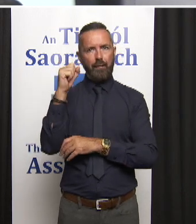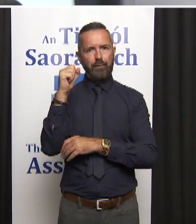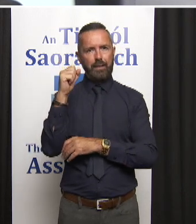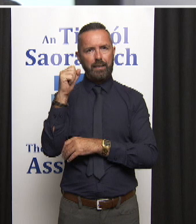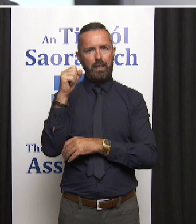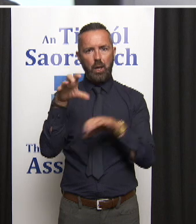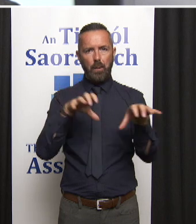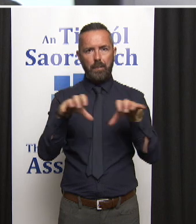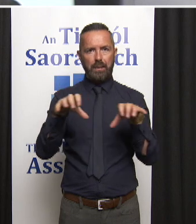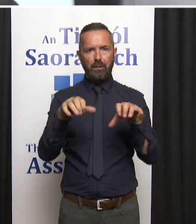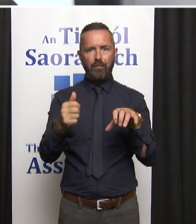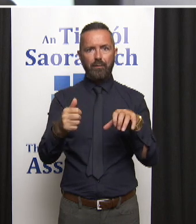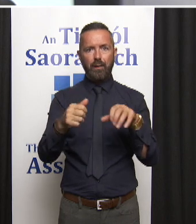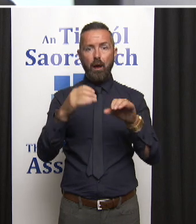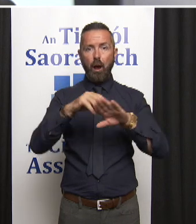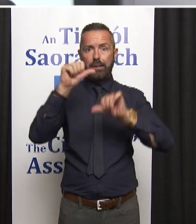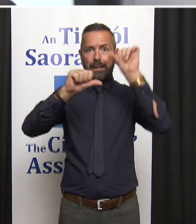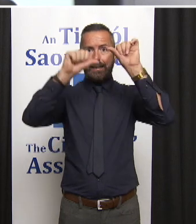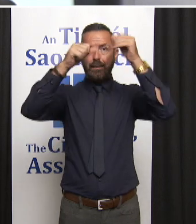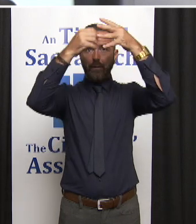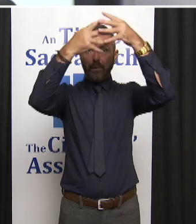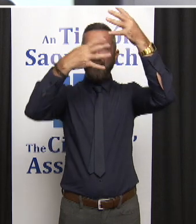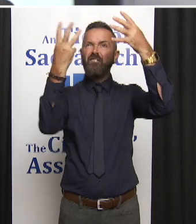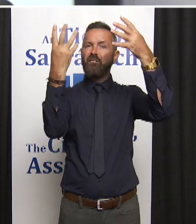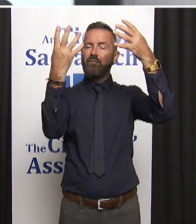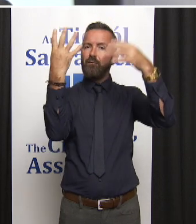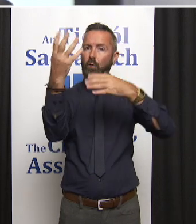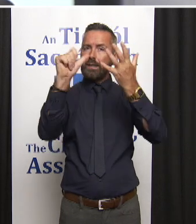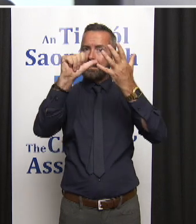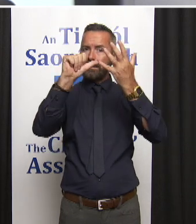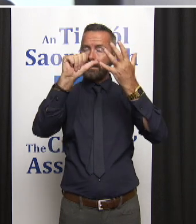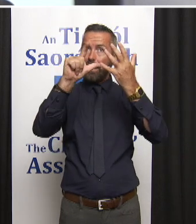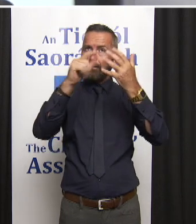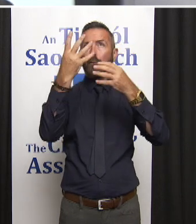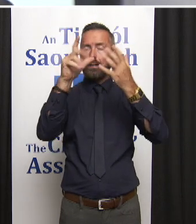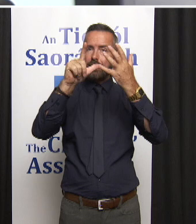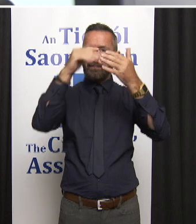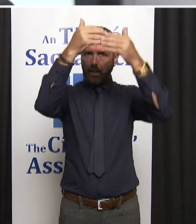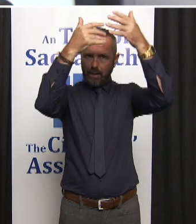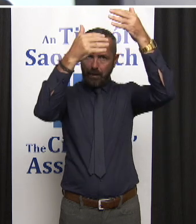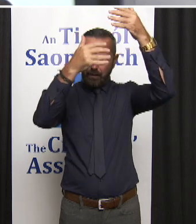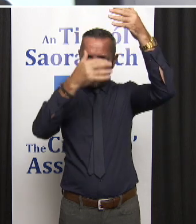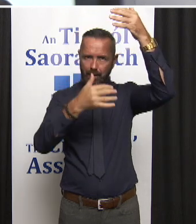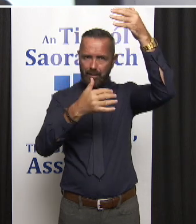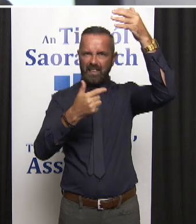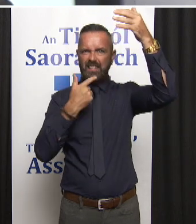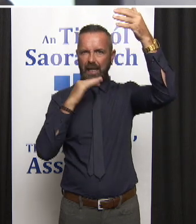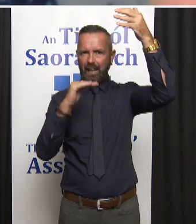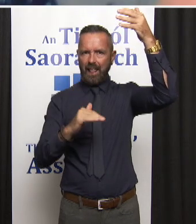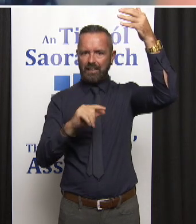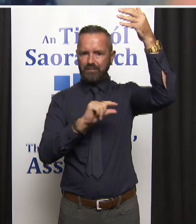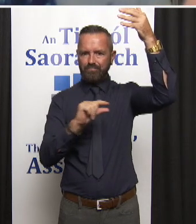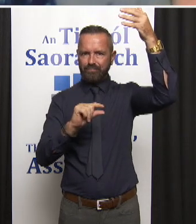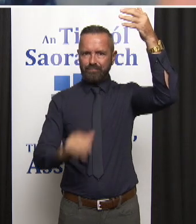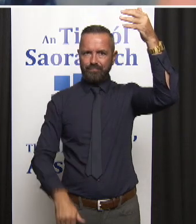of second last out of 47 European local government systems in terms of local autonomy and competences.